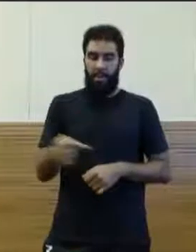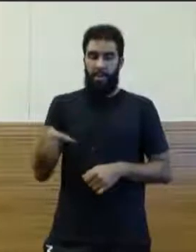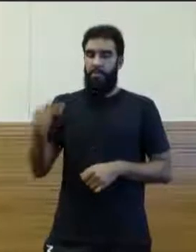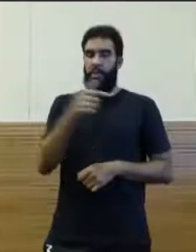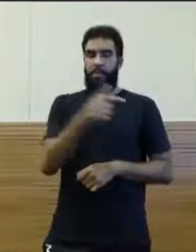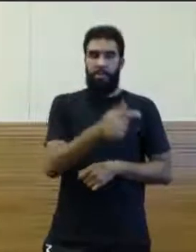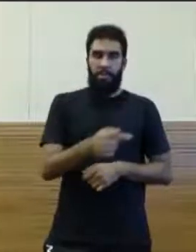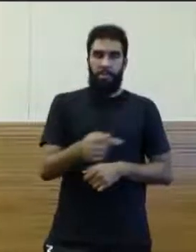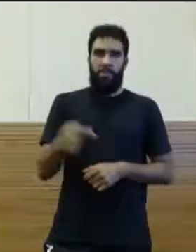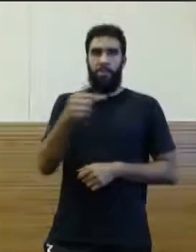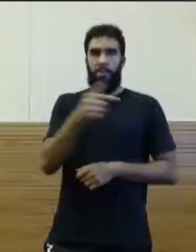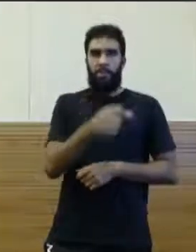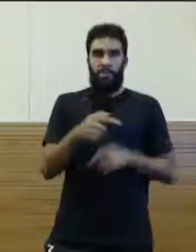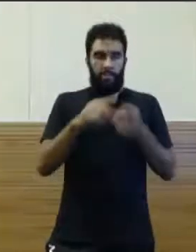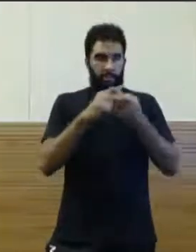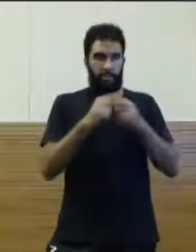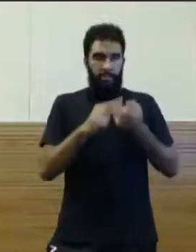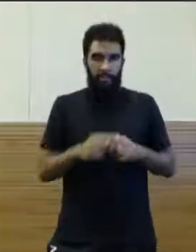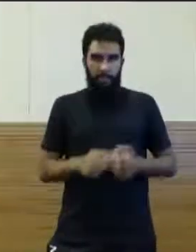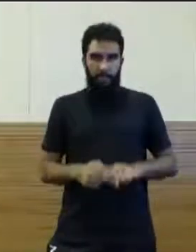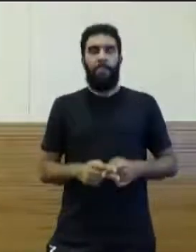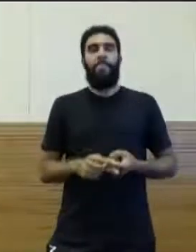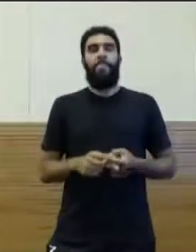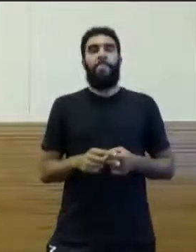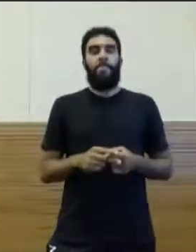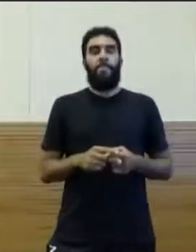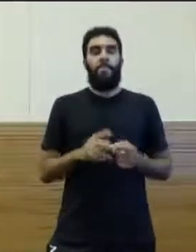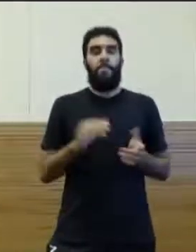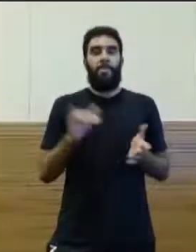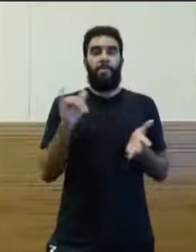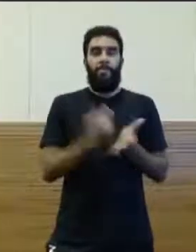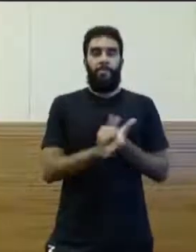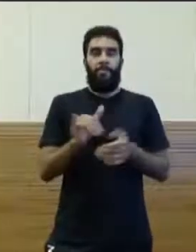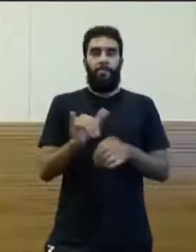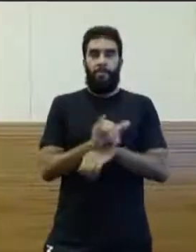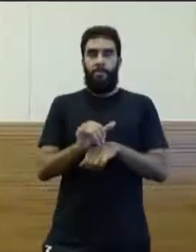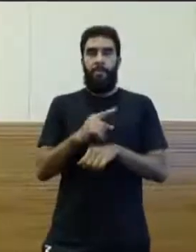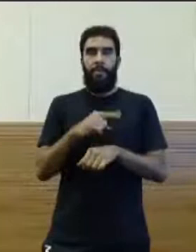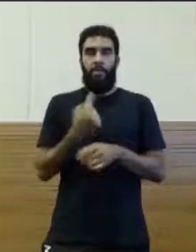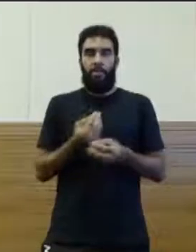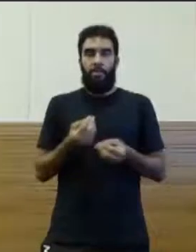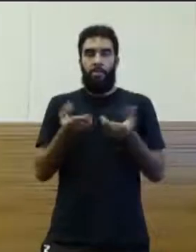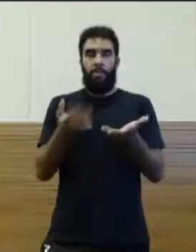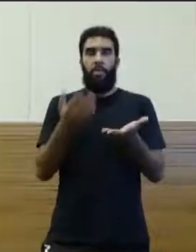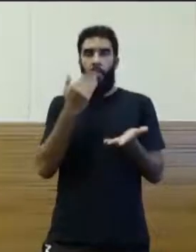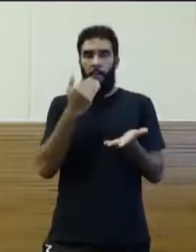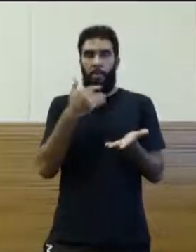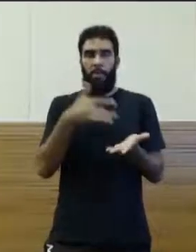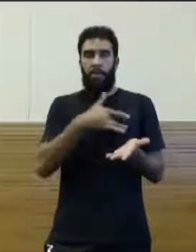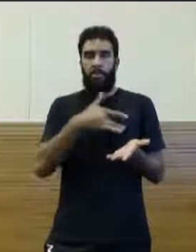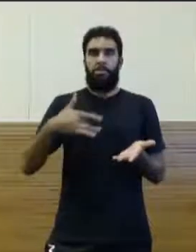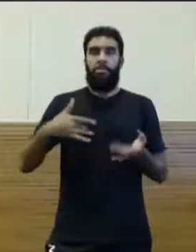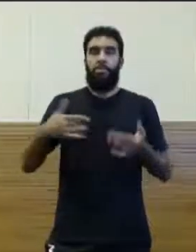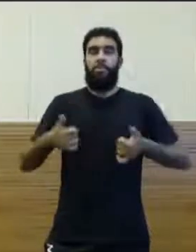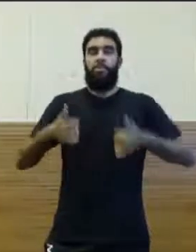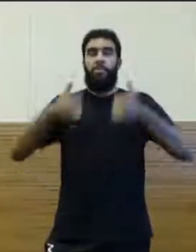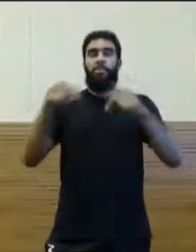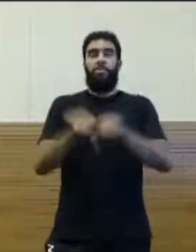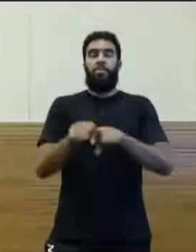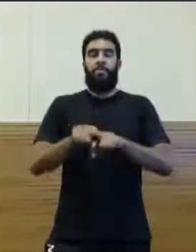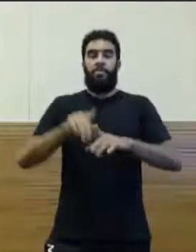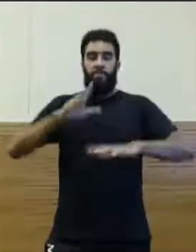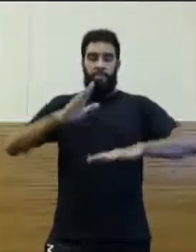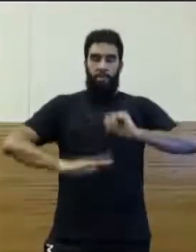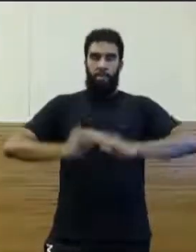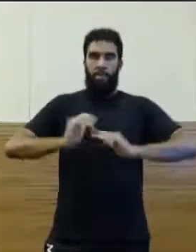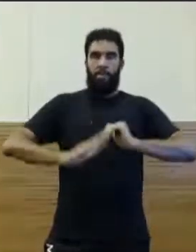educativas donde estamos that allows promoviendo us una to update every alimentación day saludable and where we are basada en promoting la a cultura de la healthy lactancia materna nutrition y and